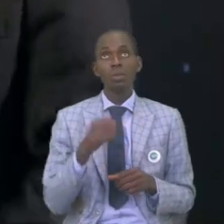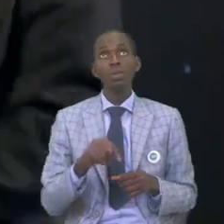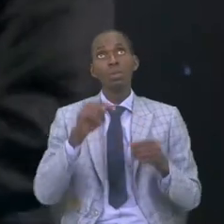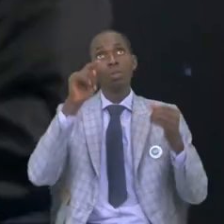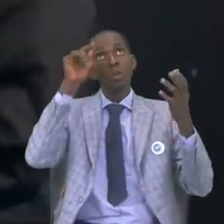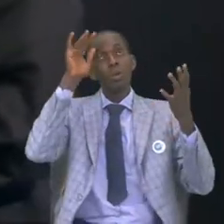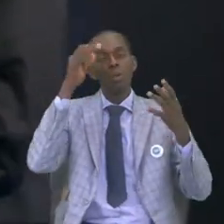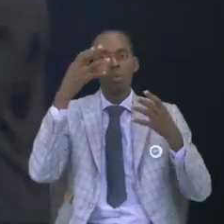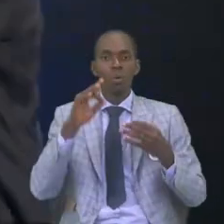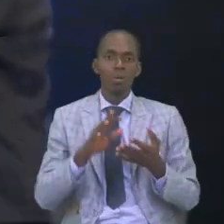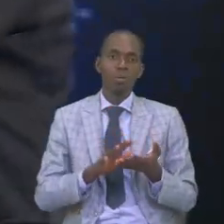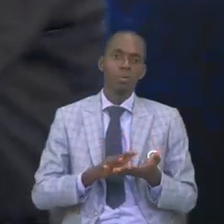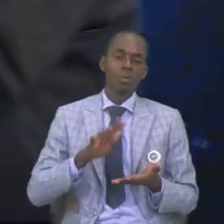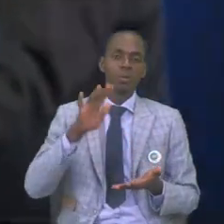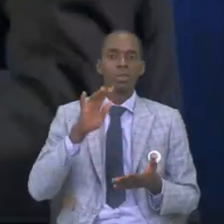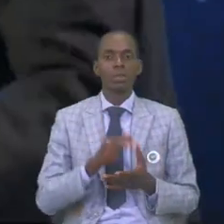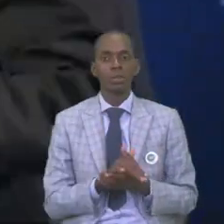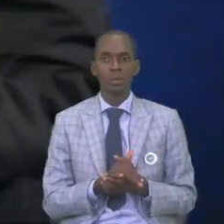glory.